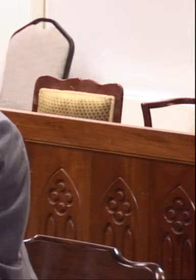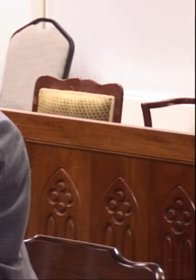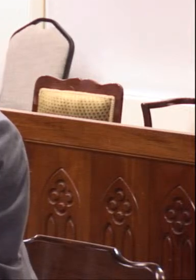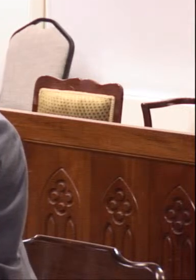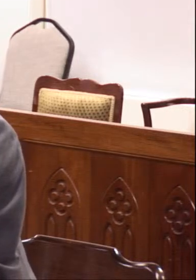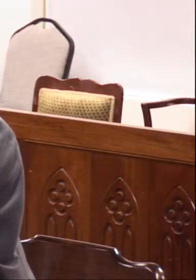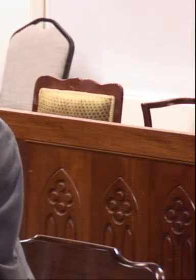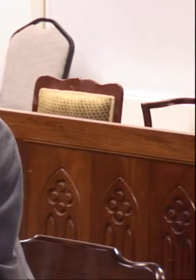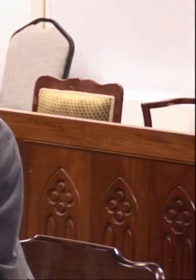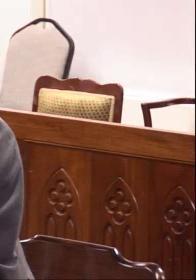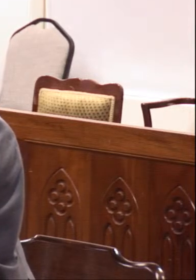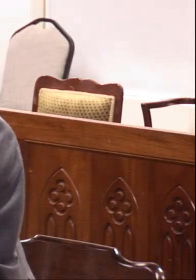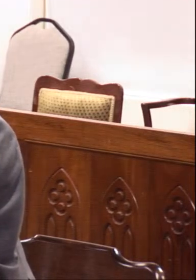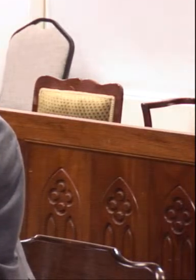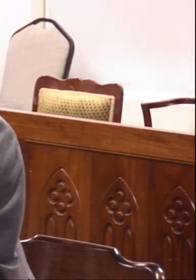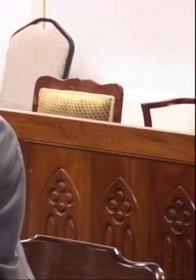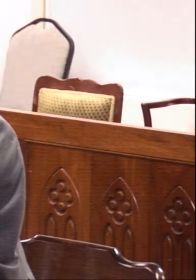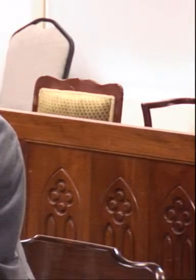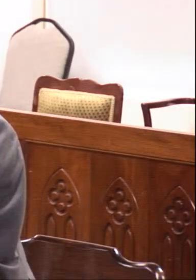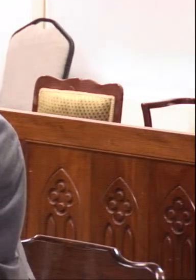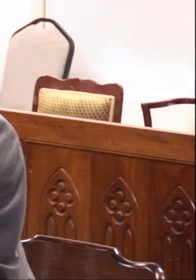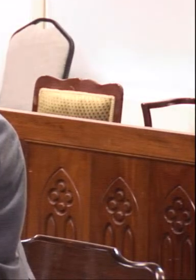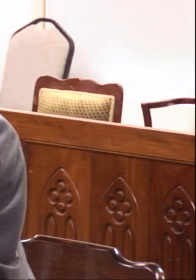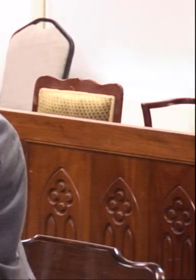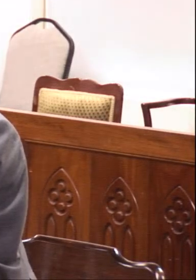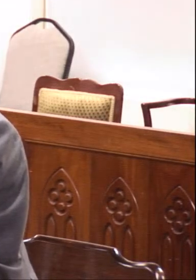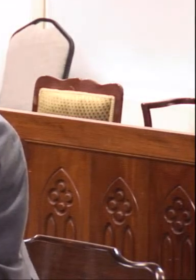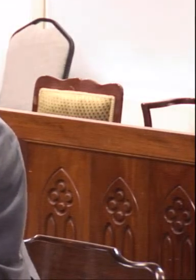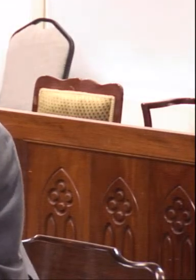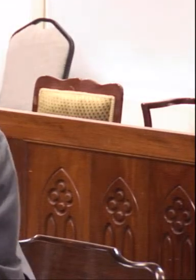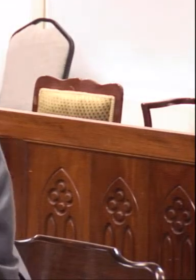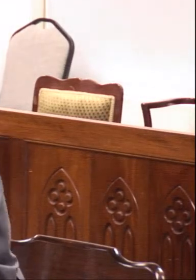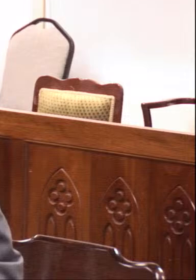yet. If we can get on with the head, man.